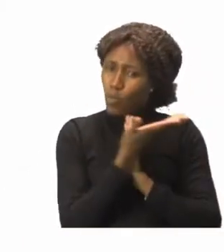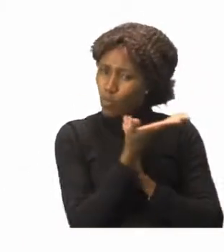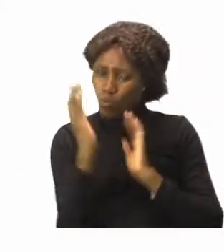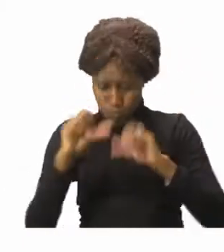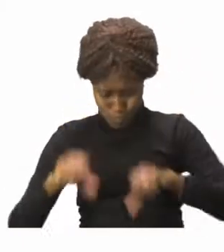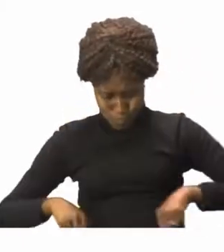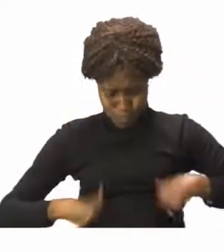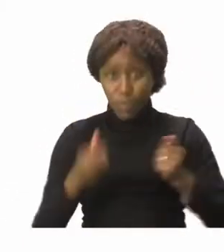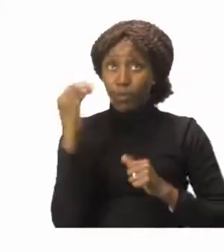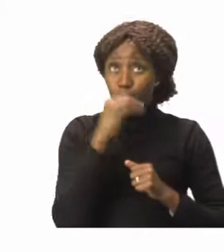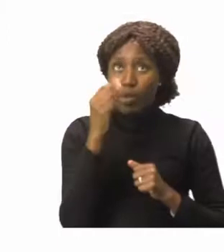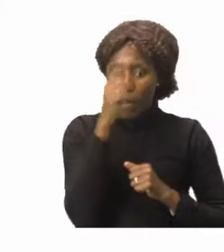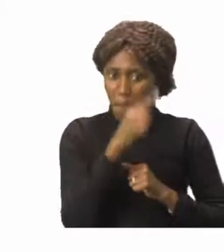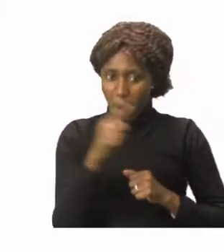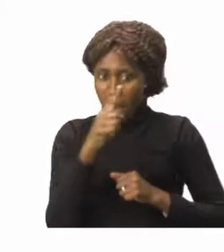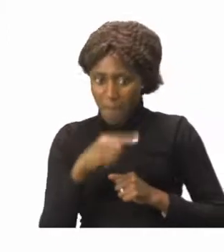the apple.